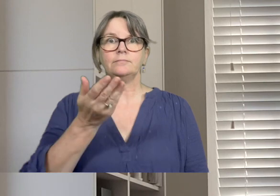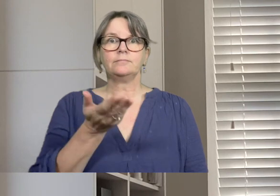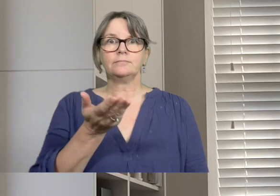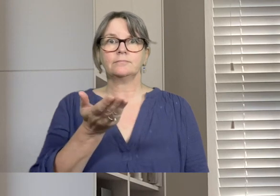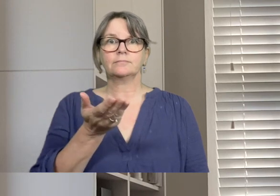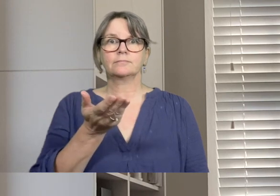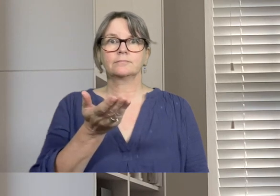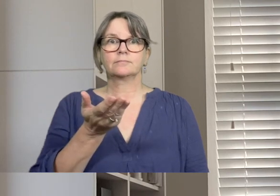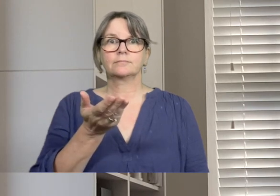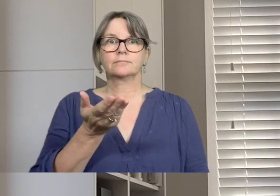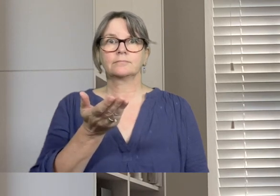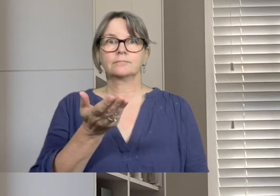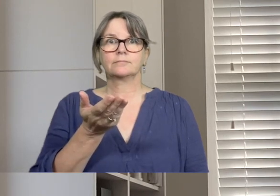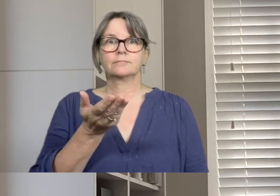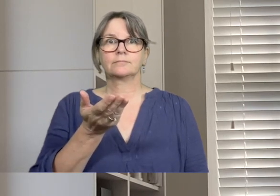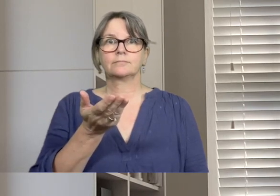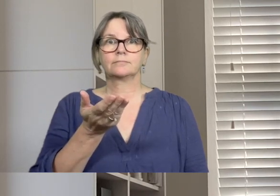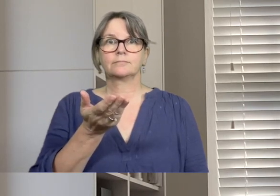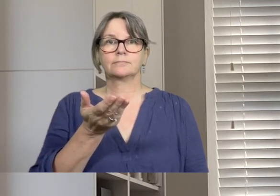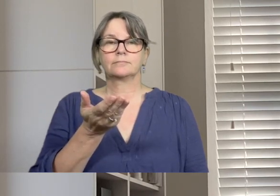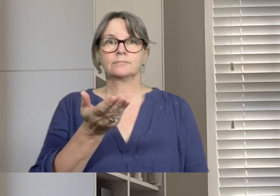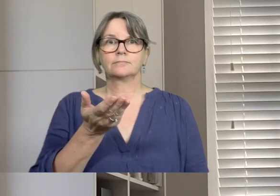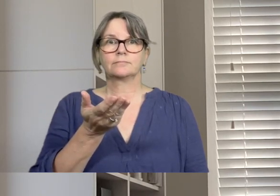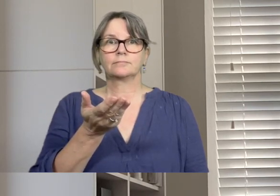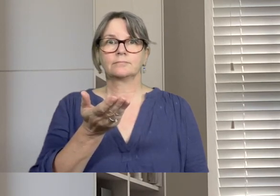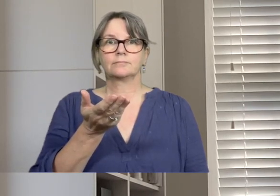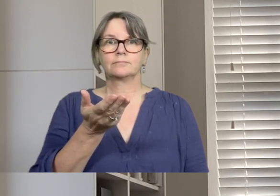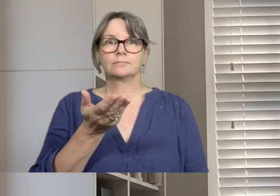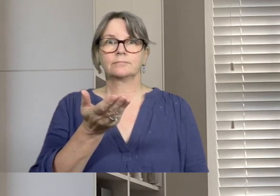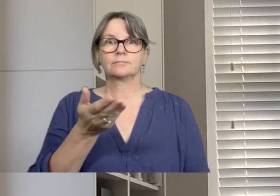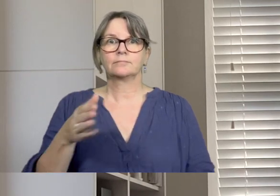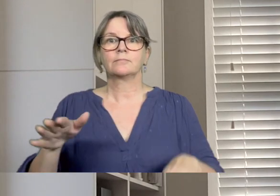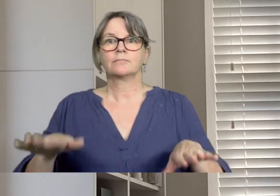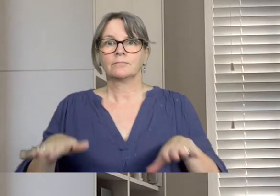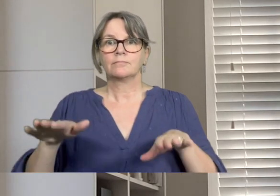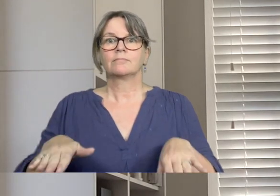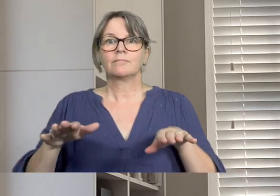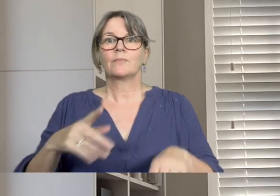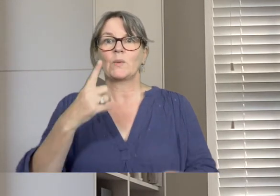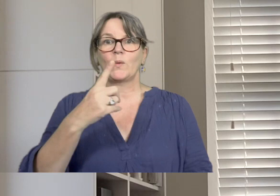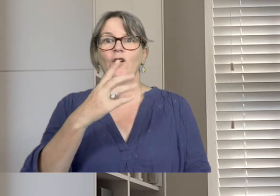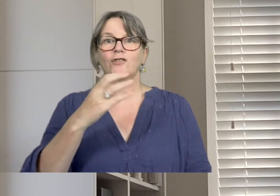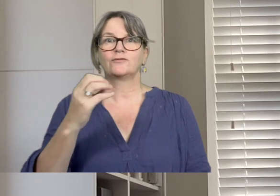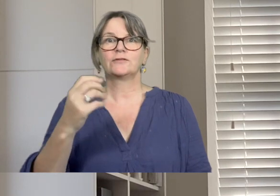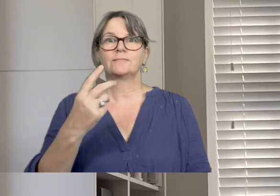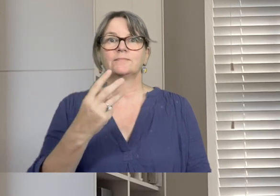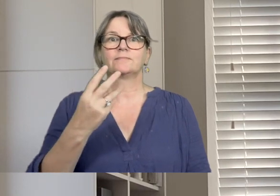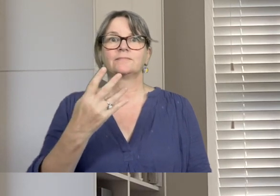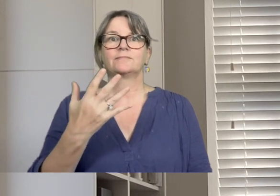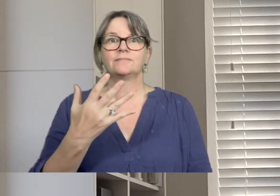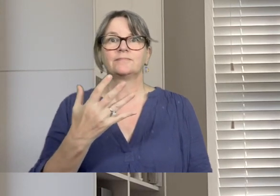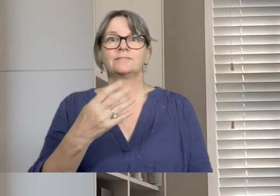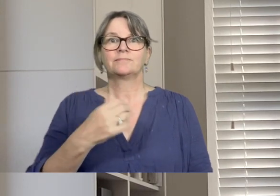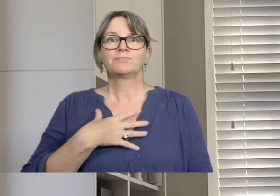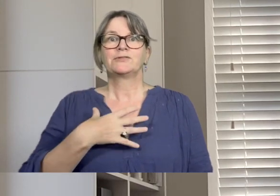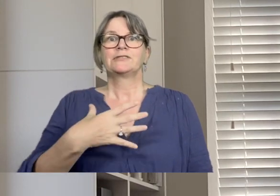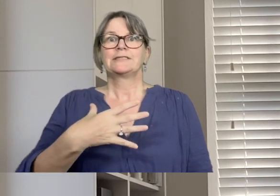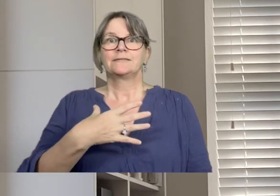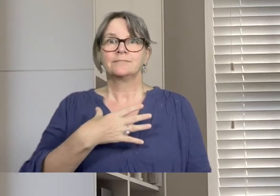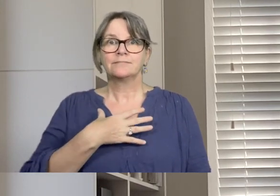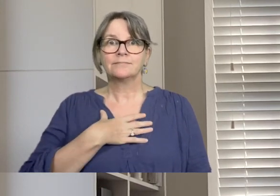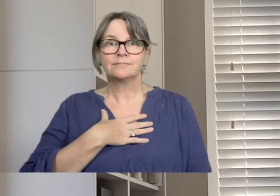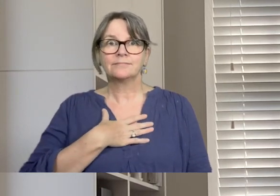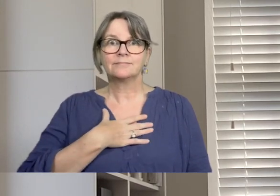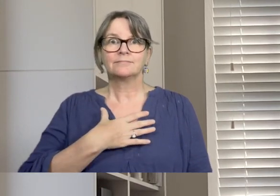straight up. We're going to take a little breath in. We're going to breathe out, curl forward. And we breathe in, 2, 3, 4,